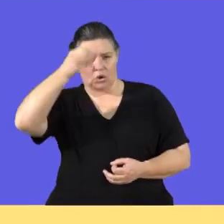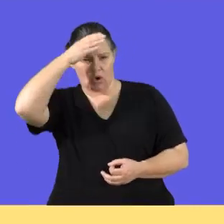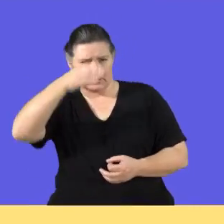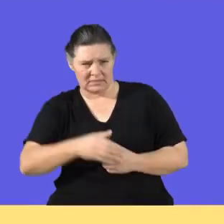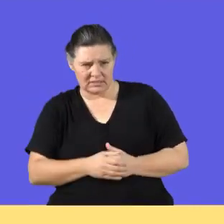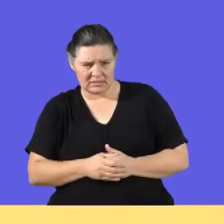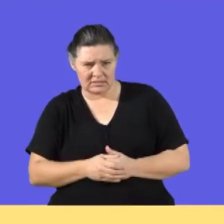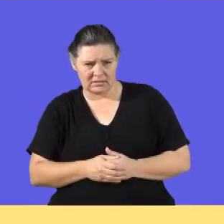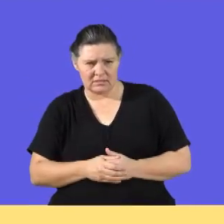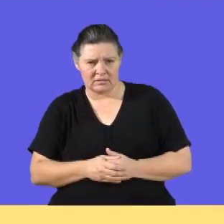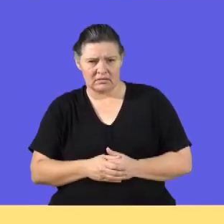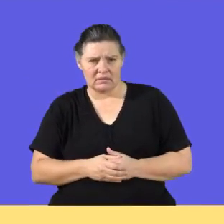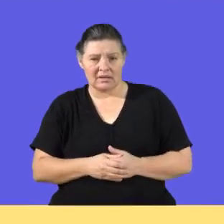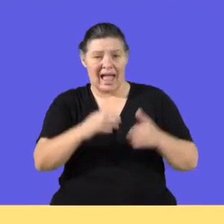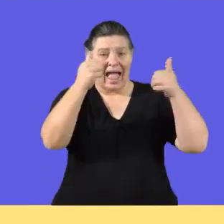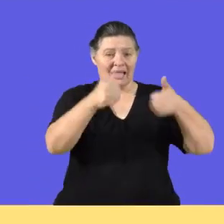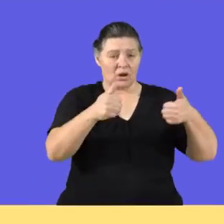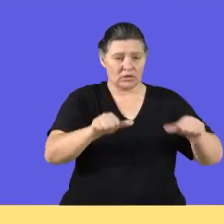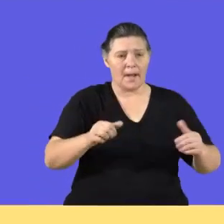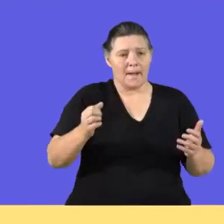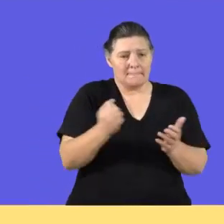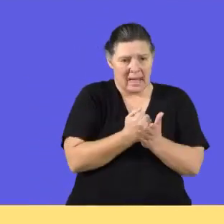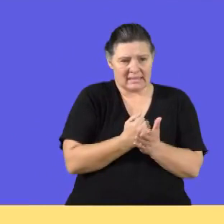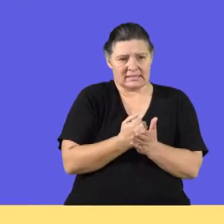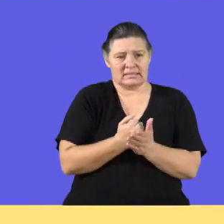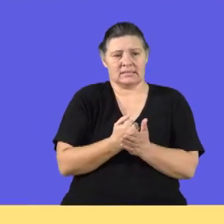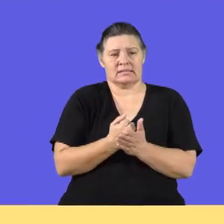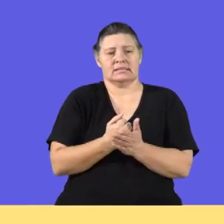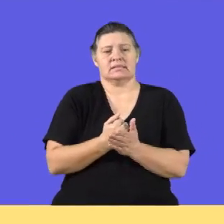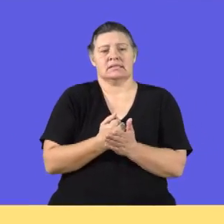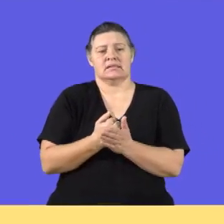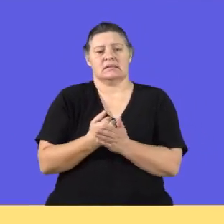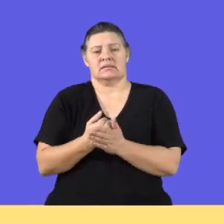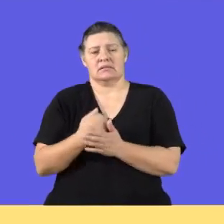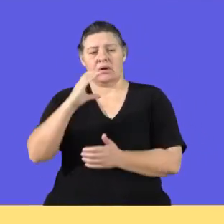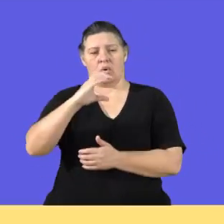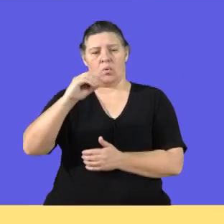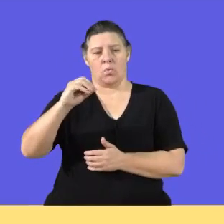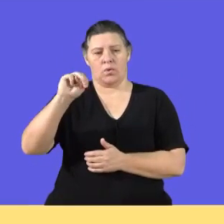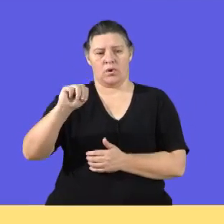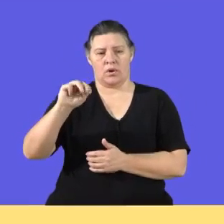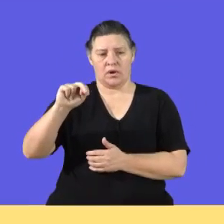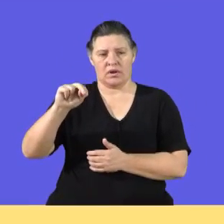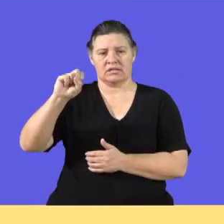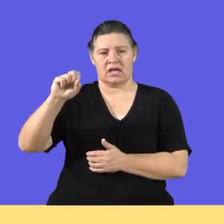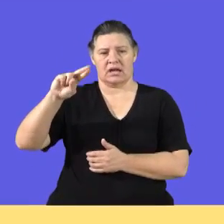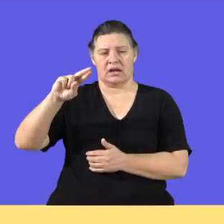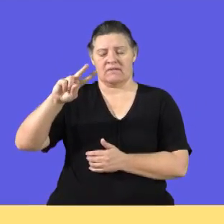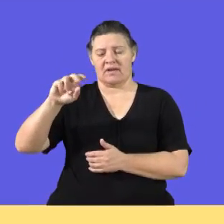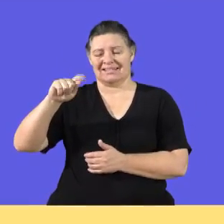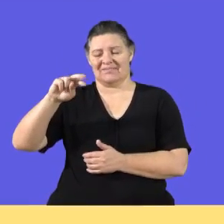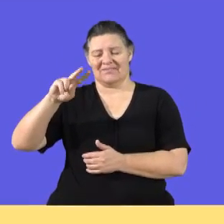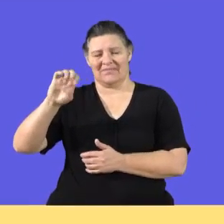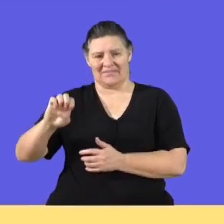that accountants should be conservative. The word conservative is very important in defining the prudence